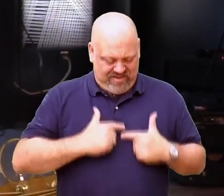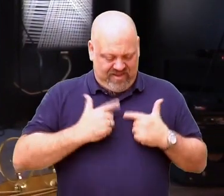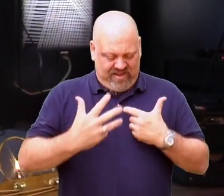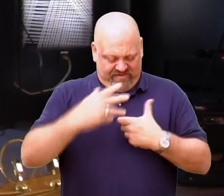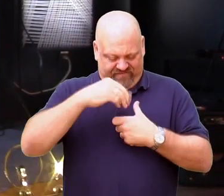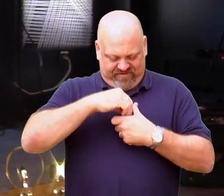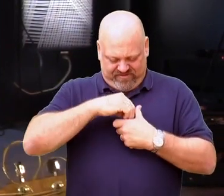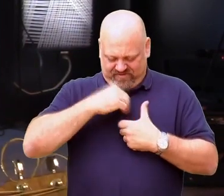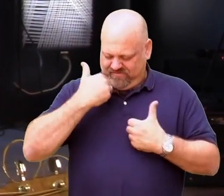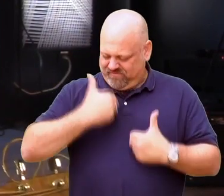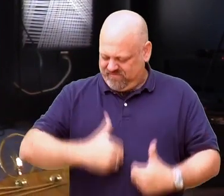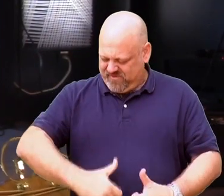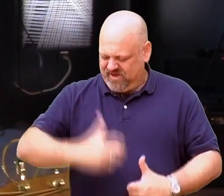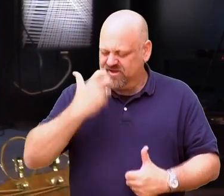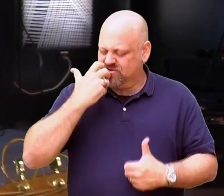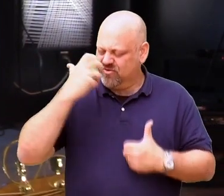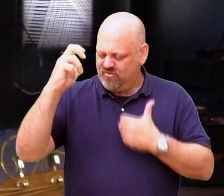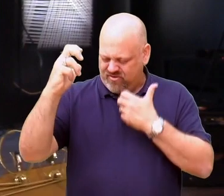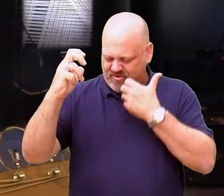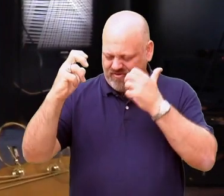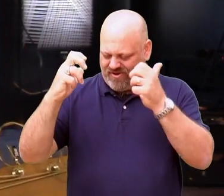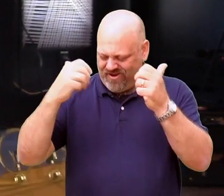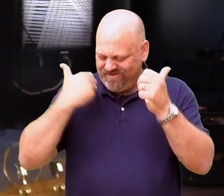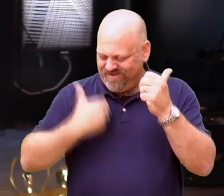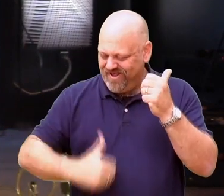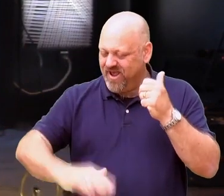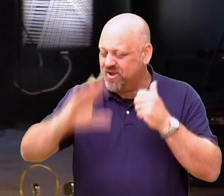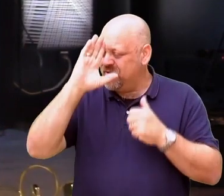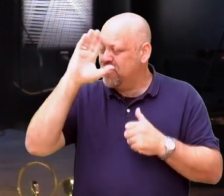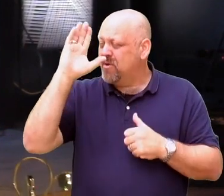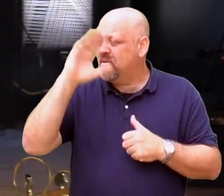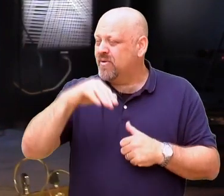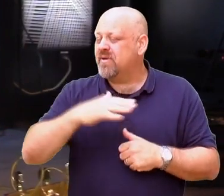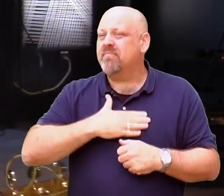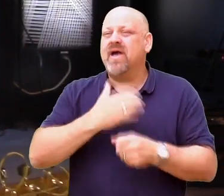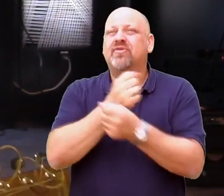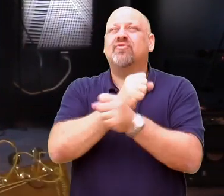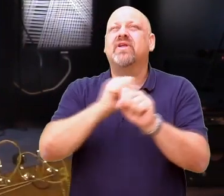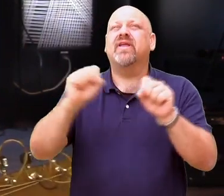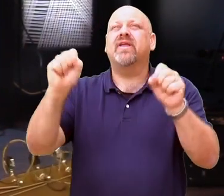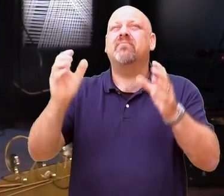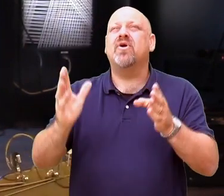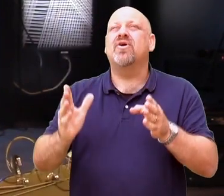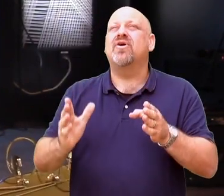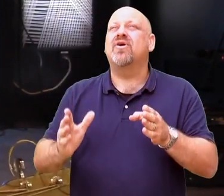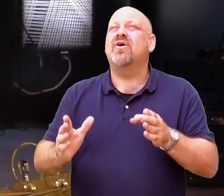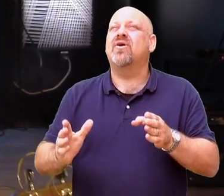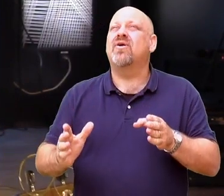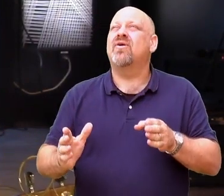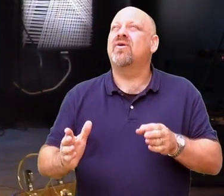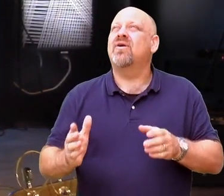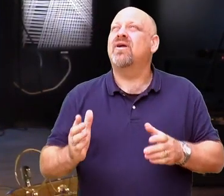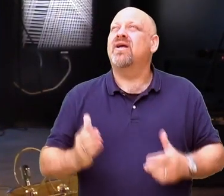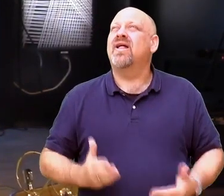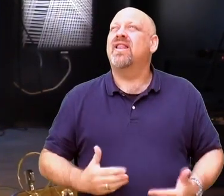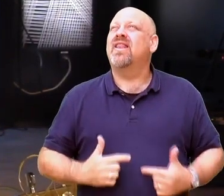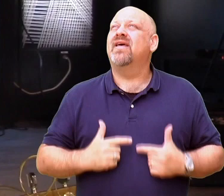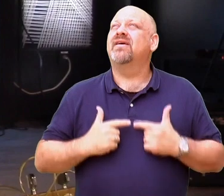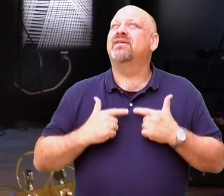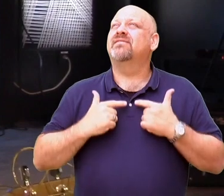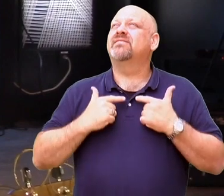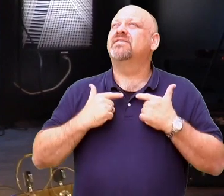this life within me cry, I know my